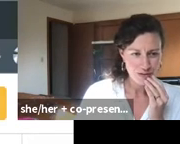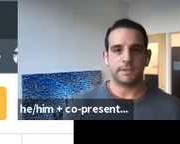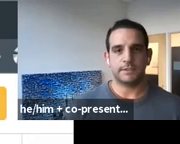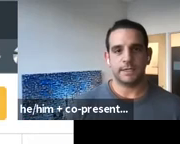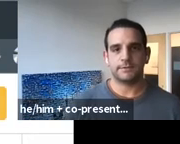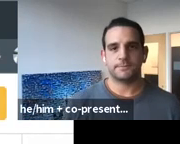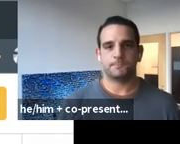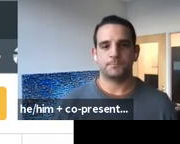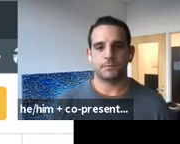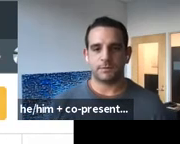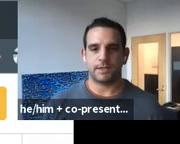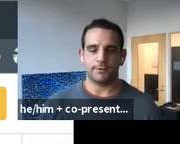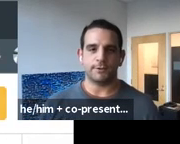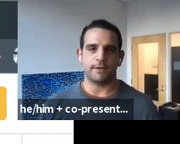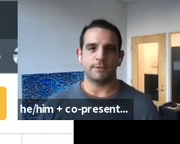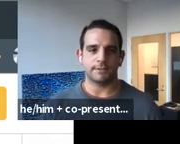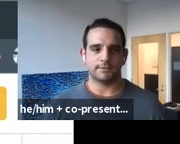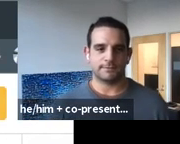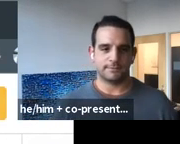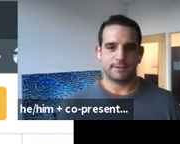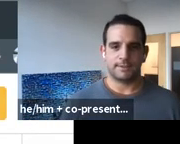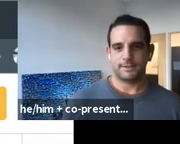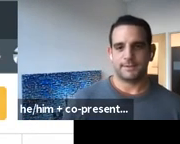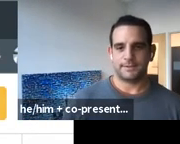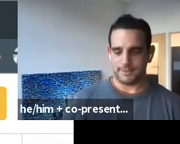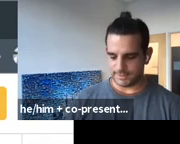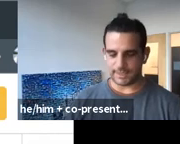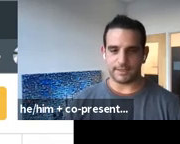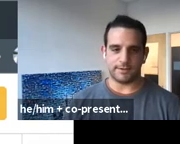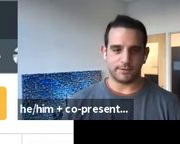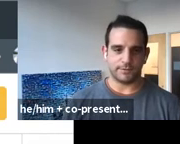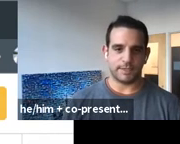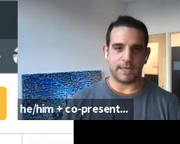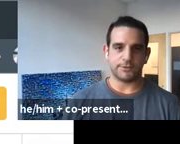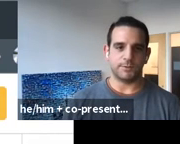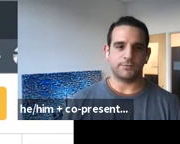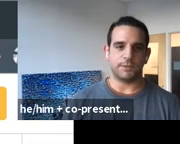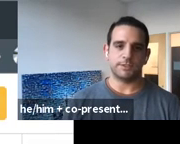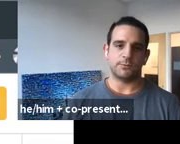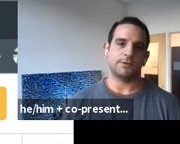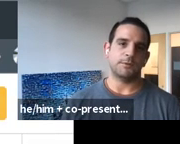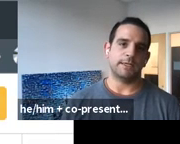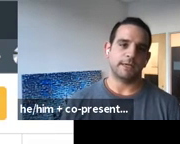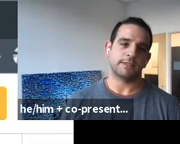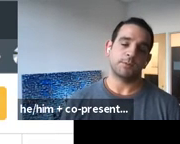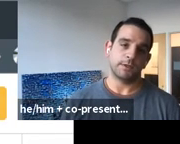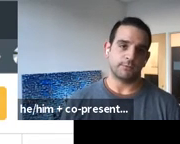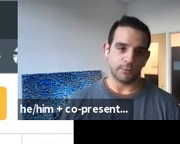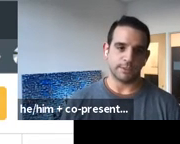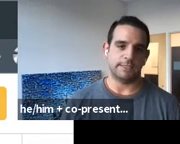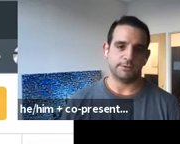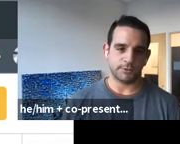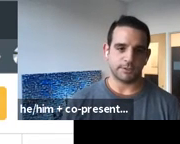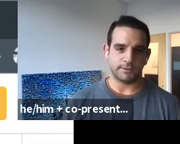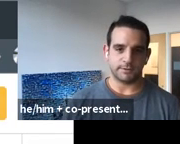Ready to move on to the next? Yeah. I feel okay with this. I think I can gather some information with your media at some point if we